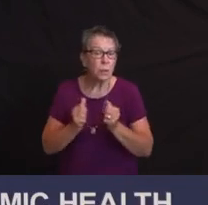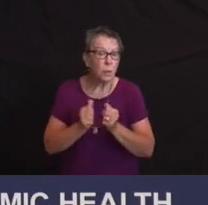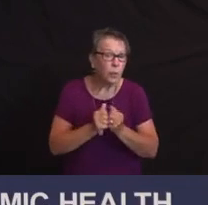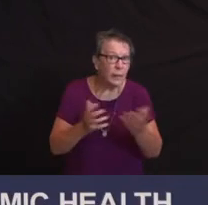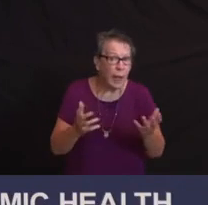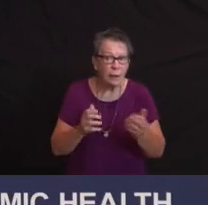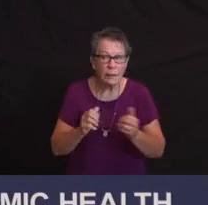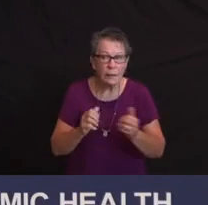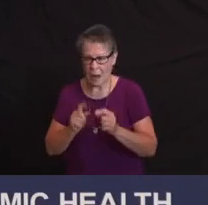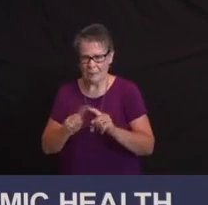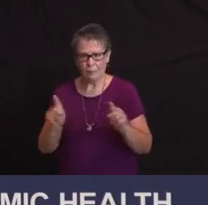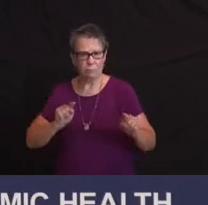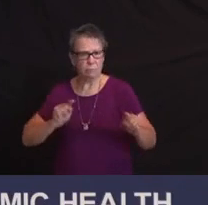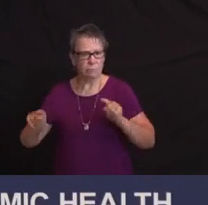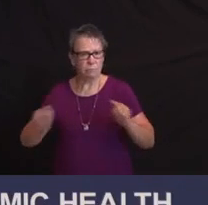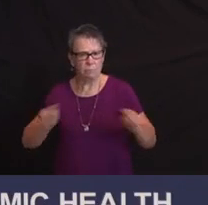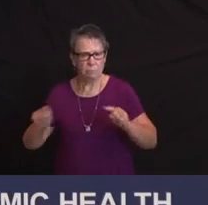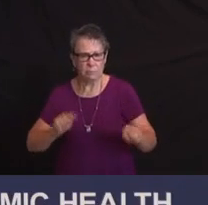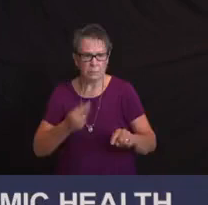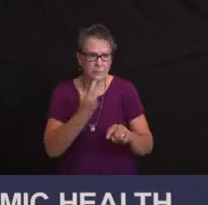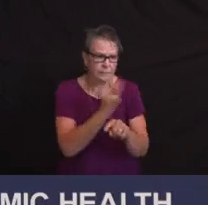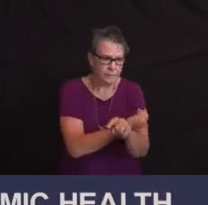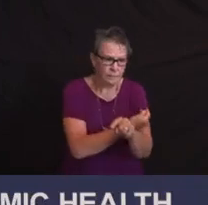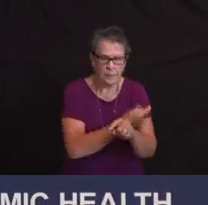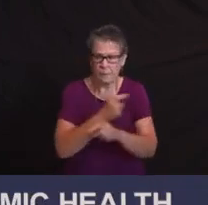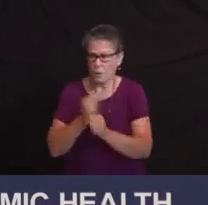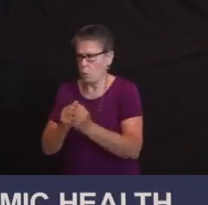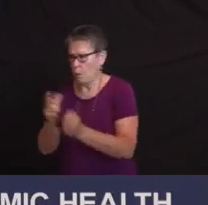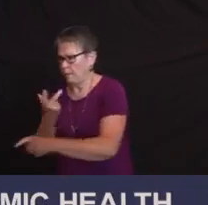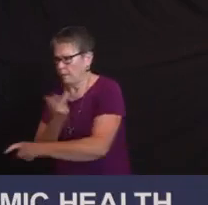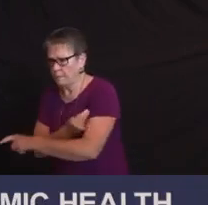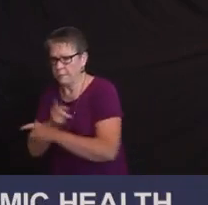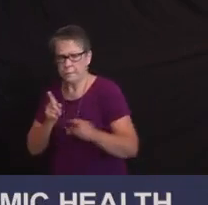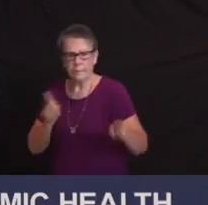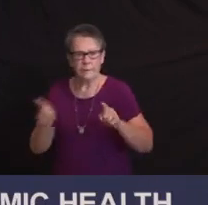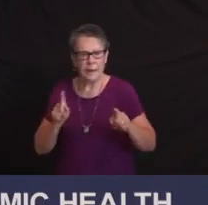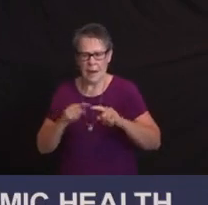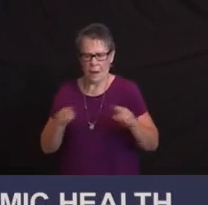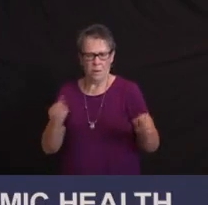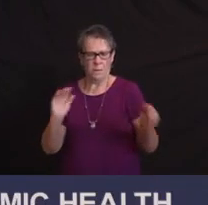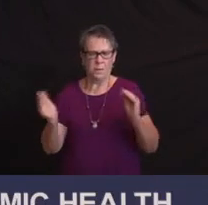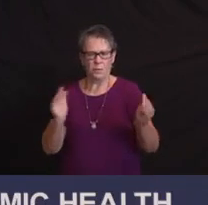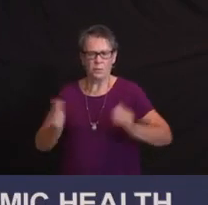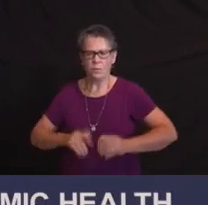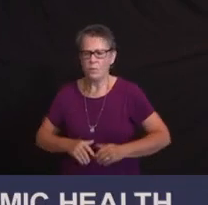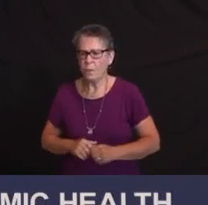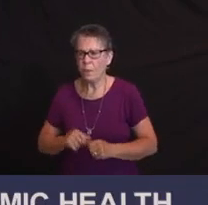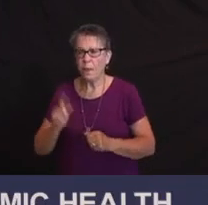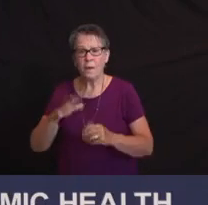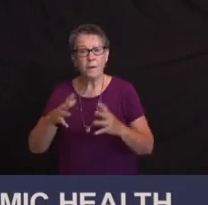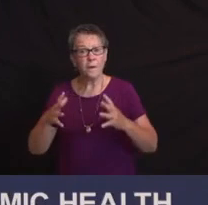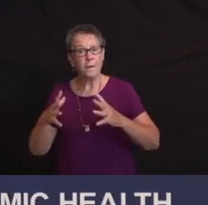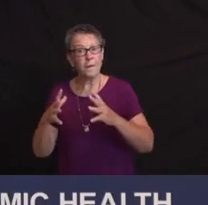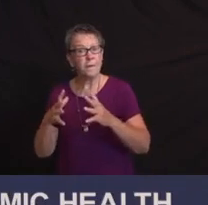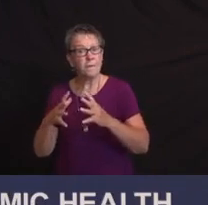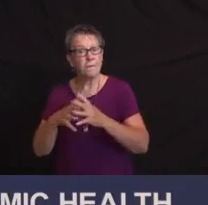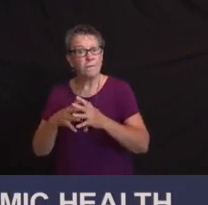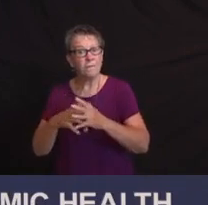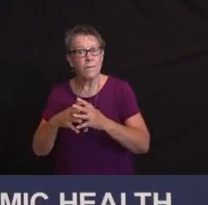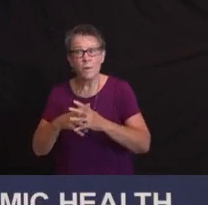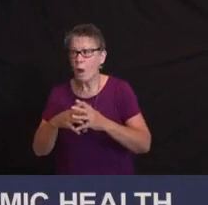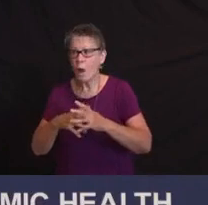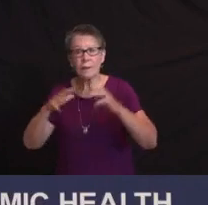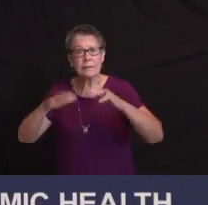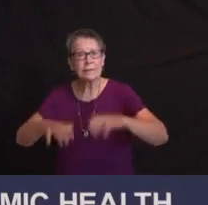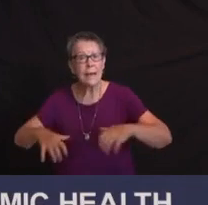summer and fall. There's like the Atlantic City Air Show, football season at MetLife and Rutgers Stadium. Should these be canceled, or should